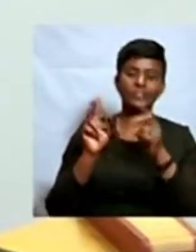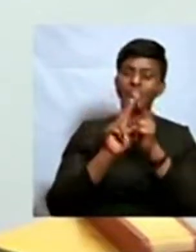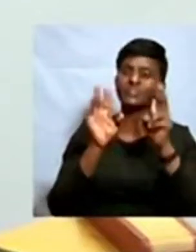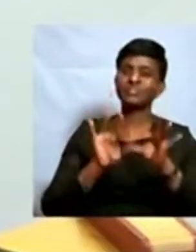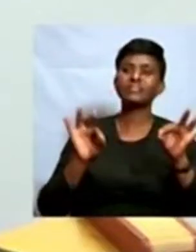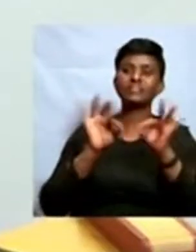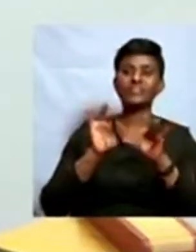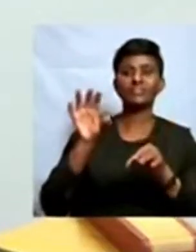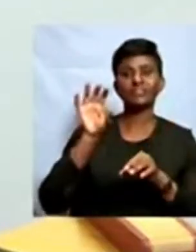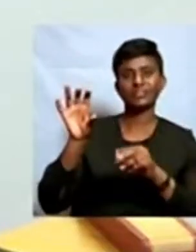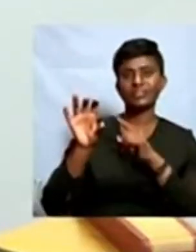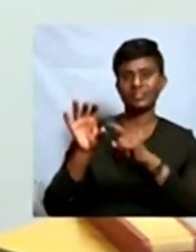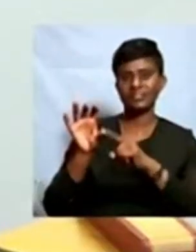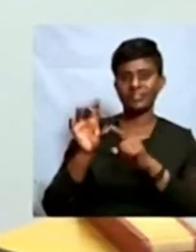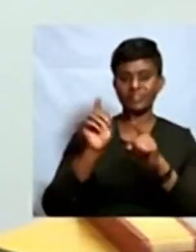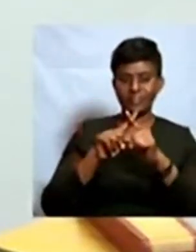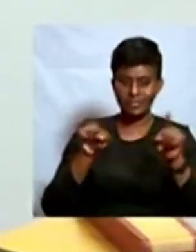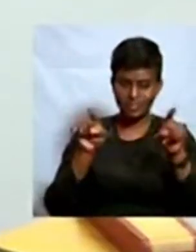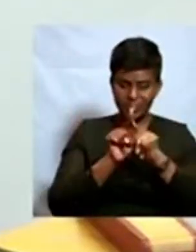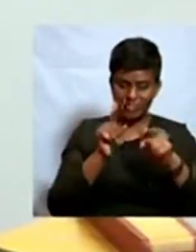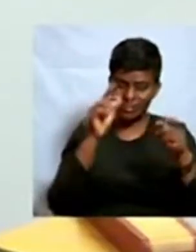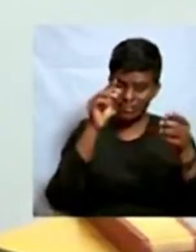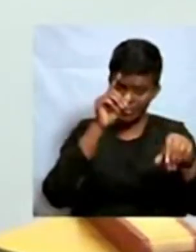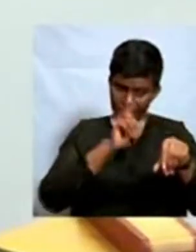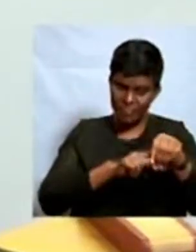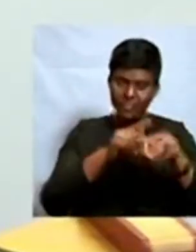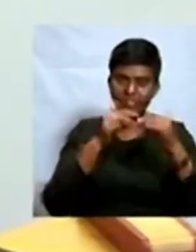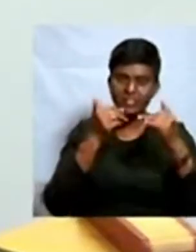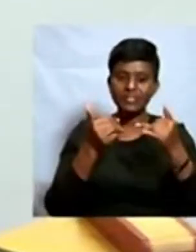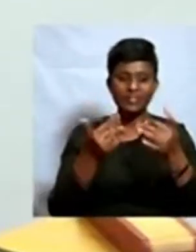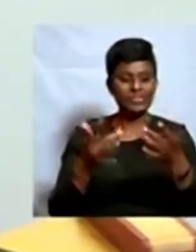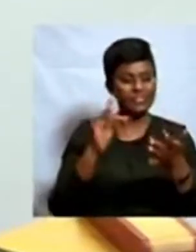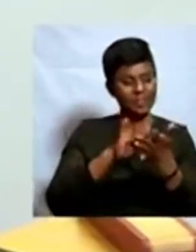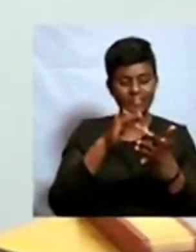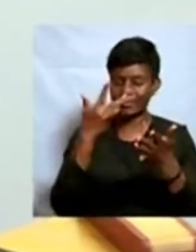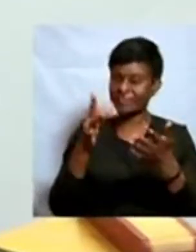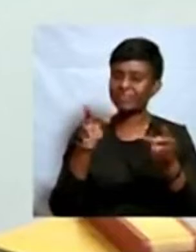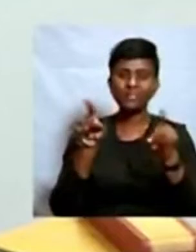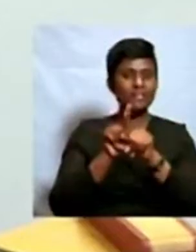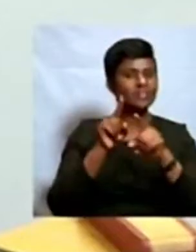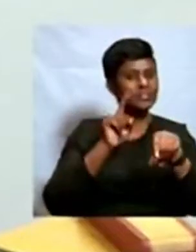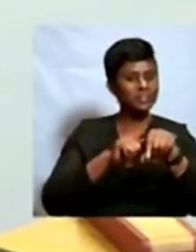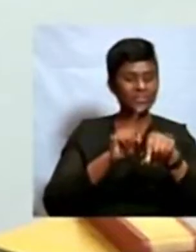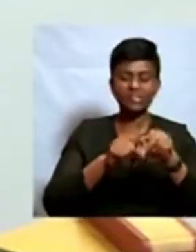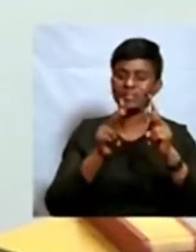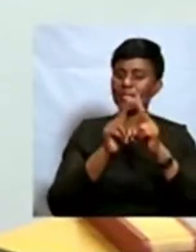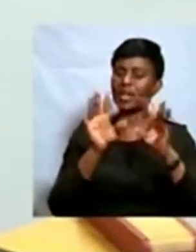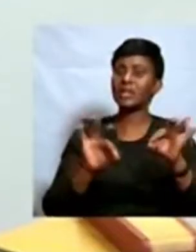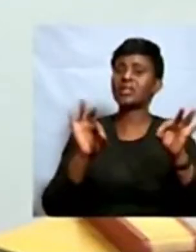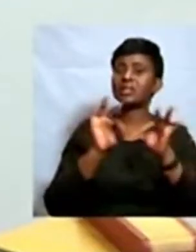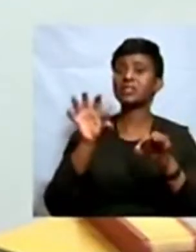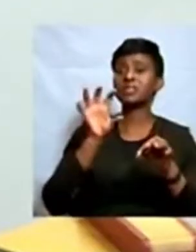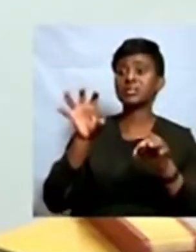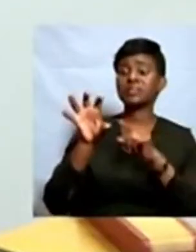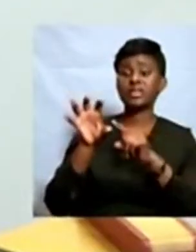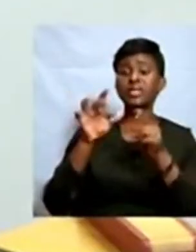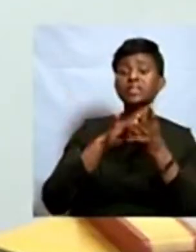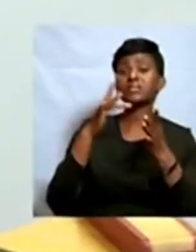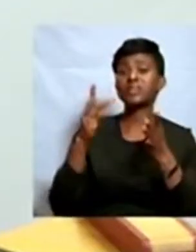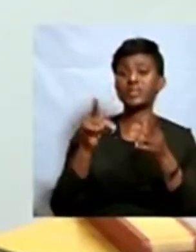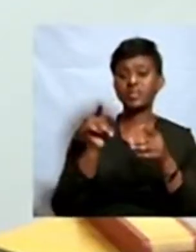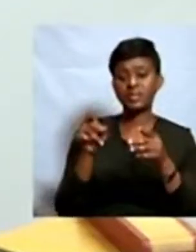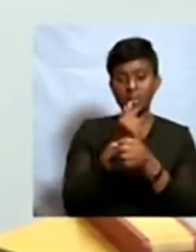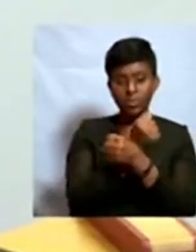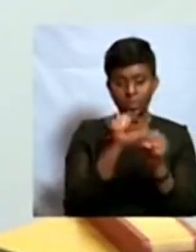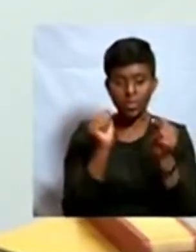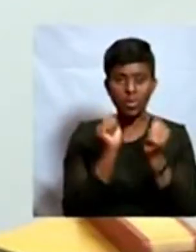important sector, but at the same time an expensive sector at the same time, and it deals